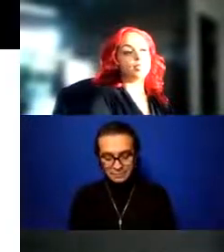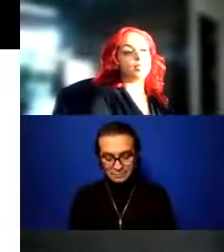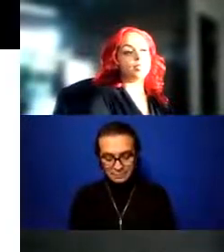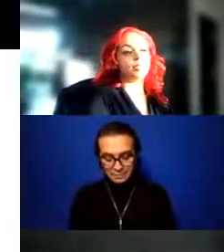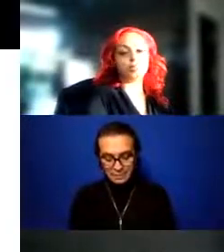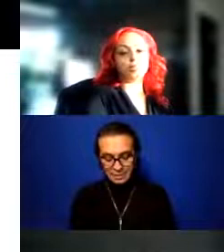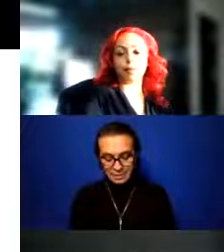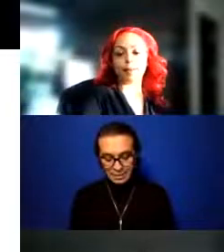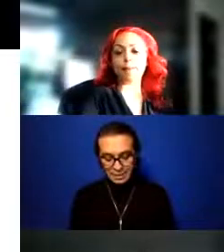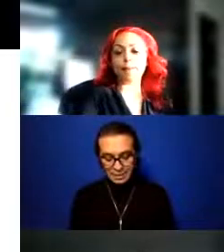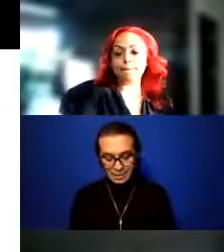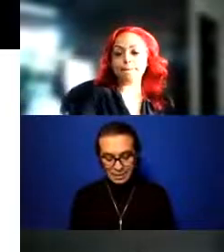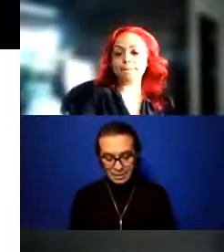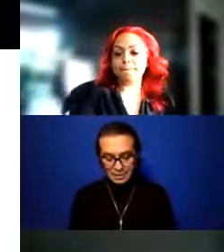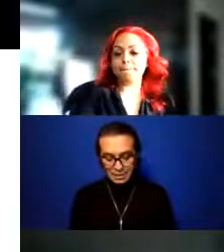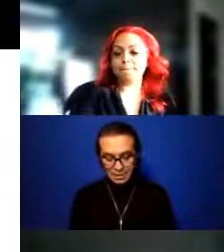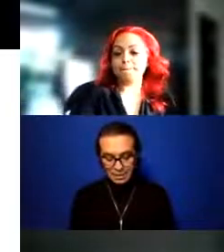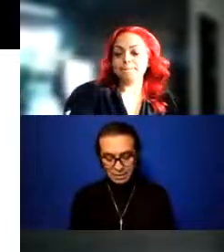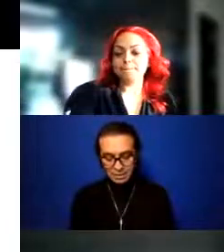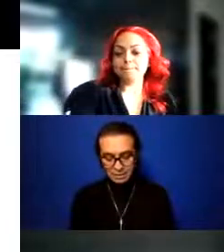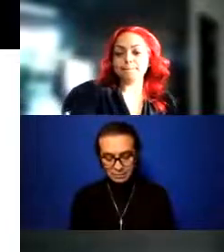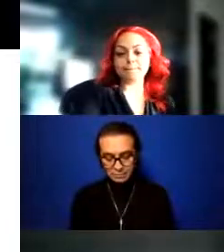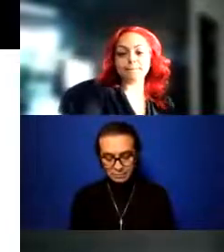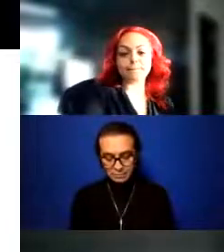And Tengo una pregunta. I have a question.